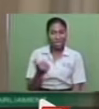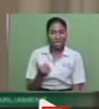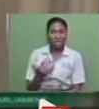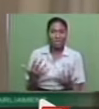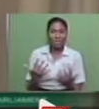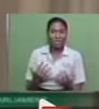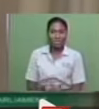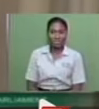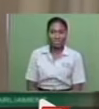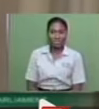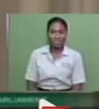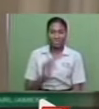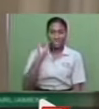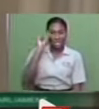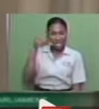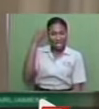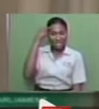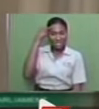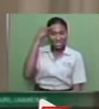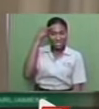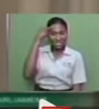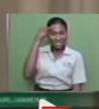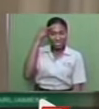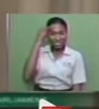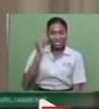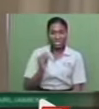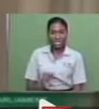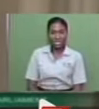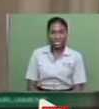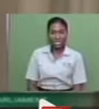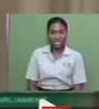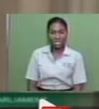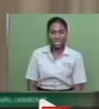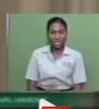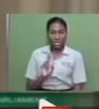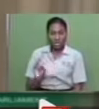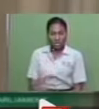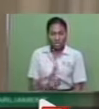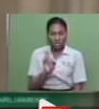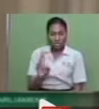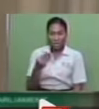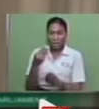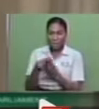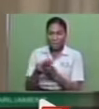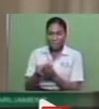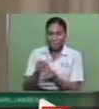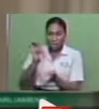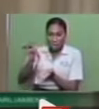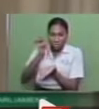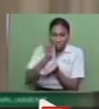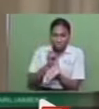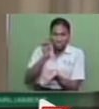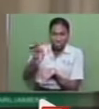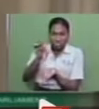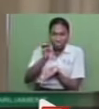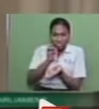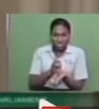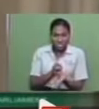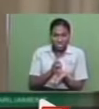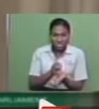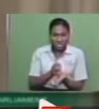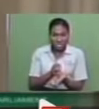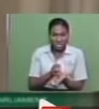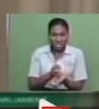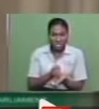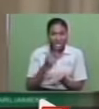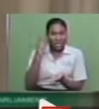the government is using HSF, the foreign exchange, to prop up the forex situation in the country, to give the false